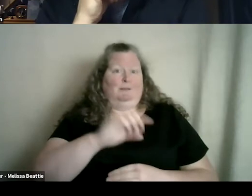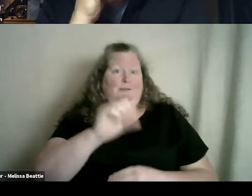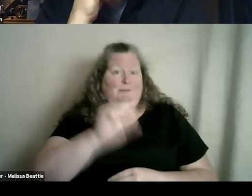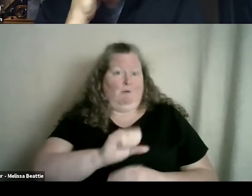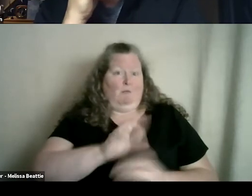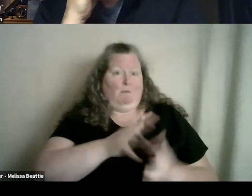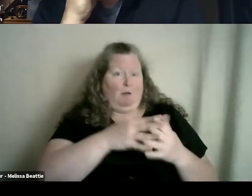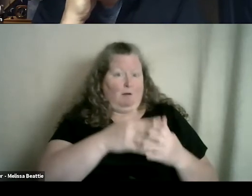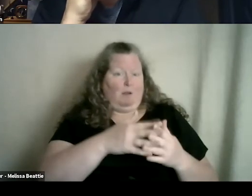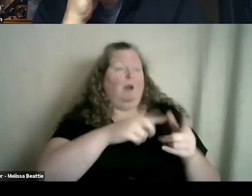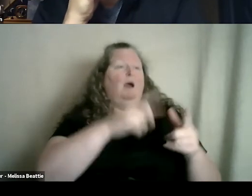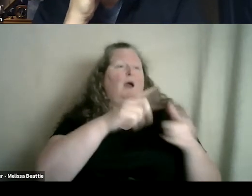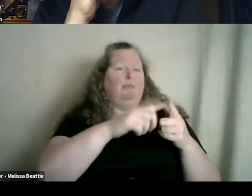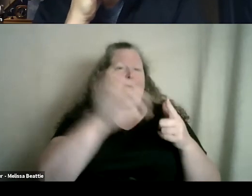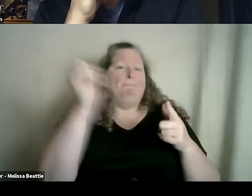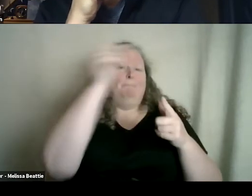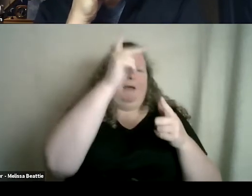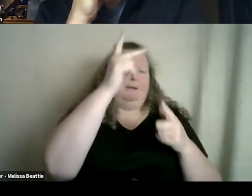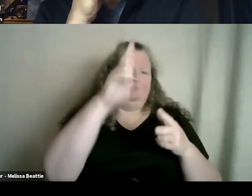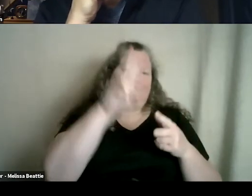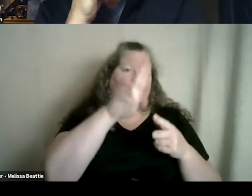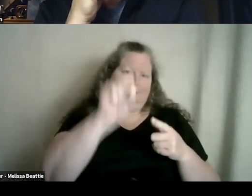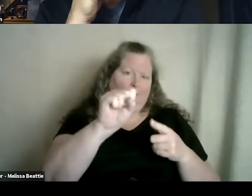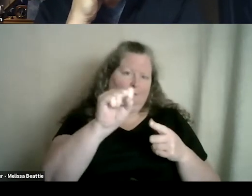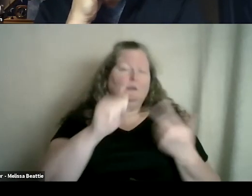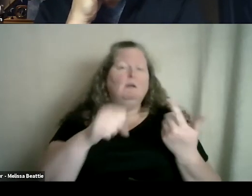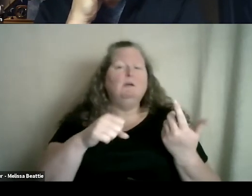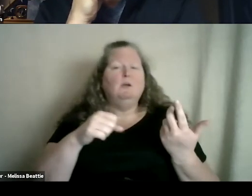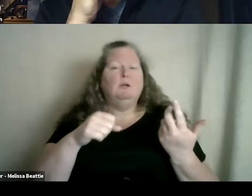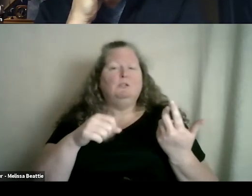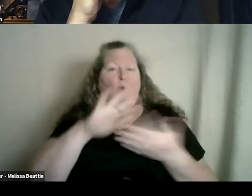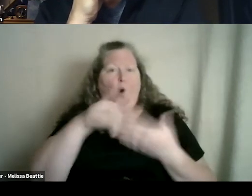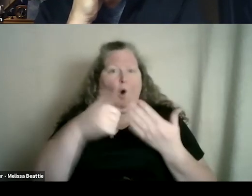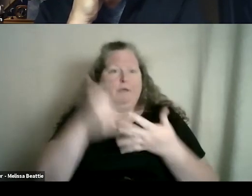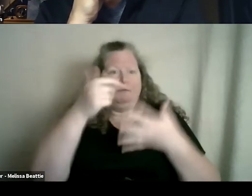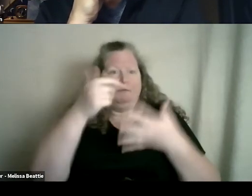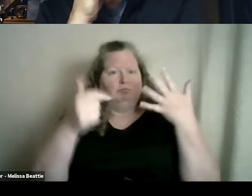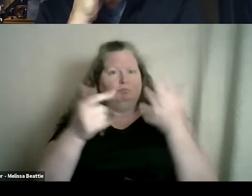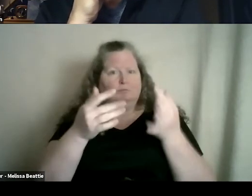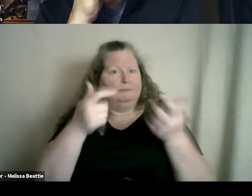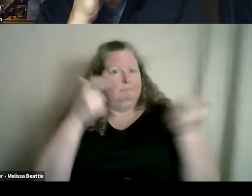the key countries that have privacy regulations are